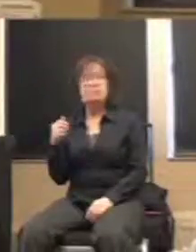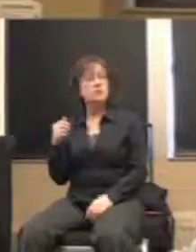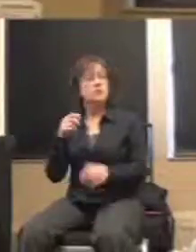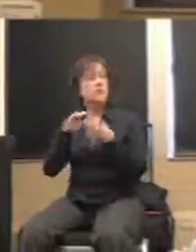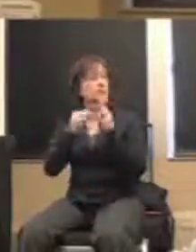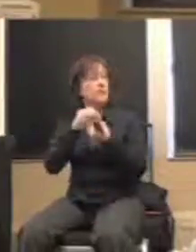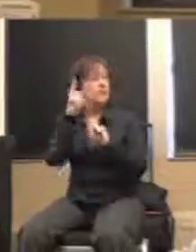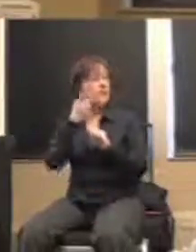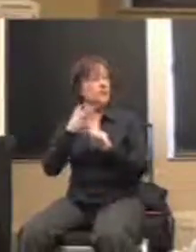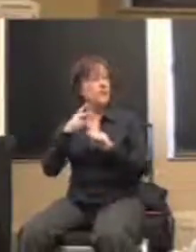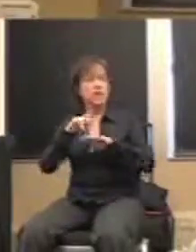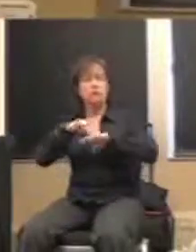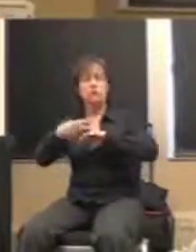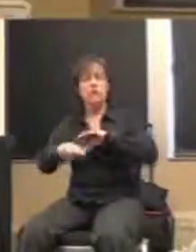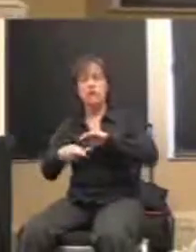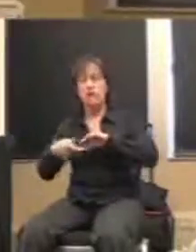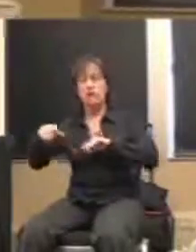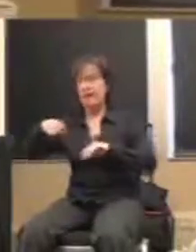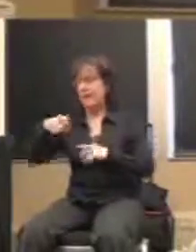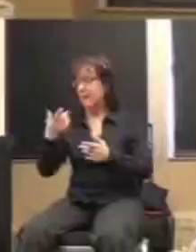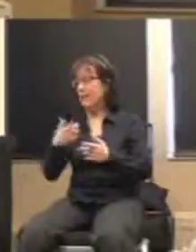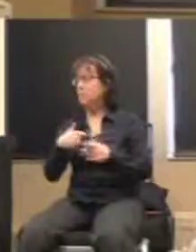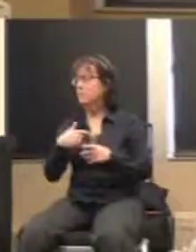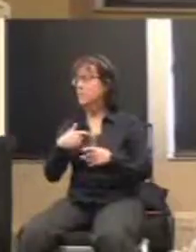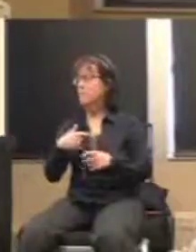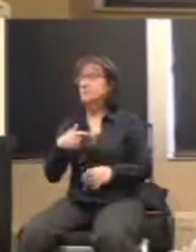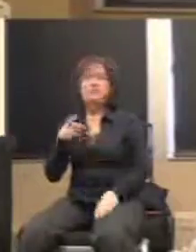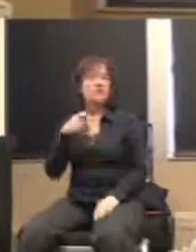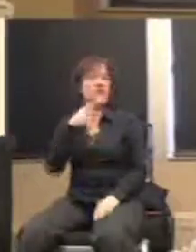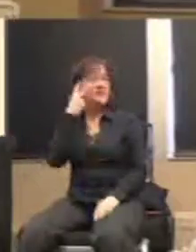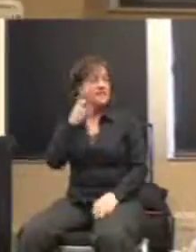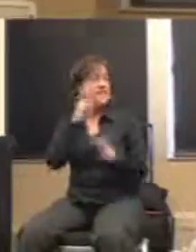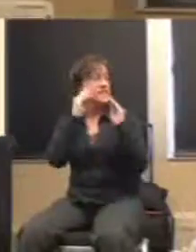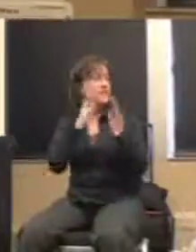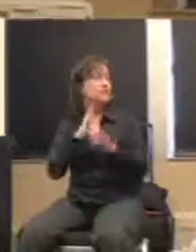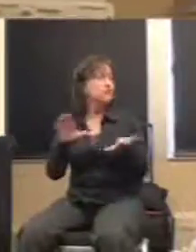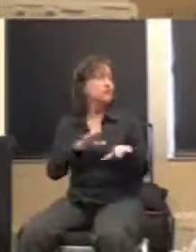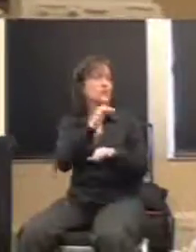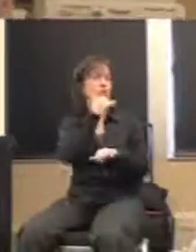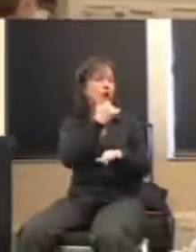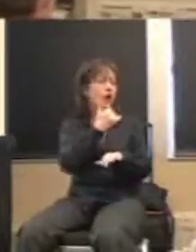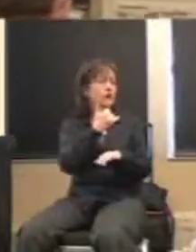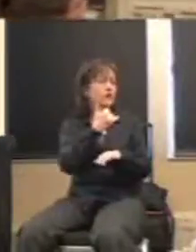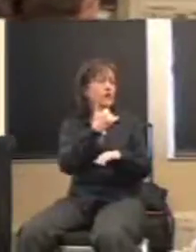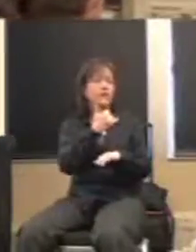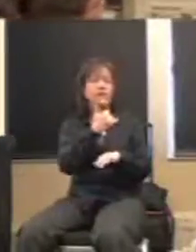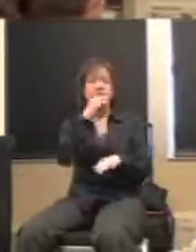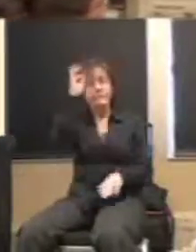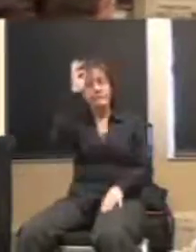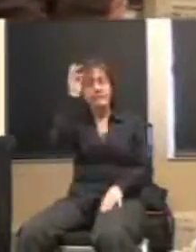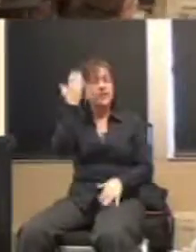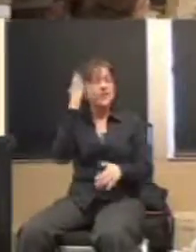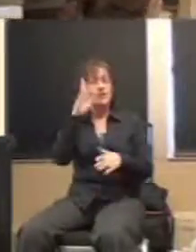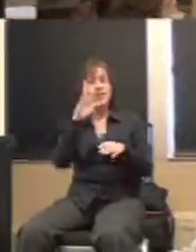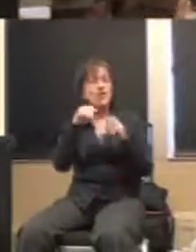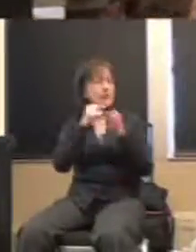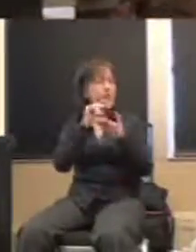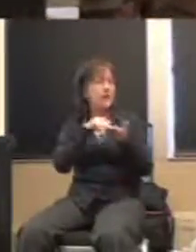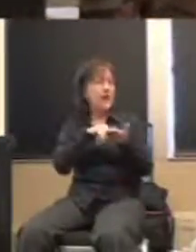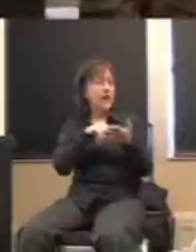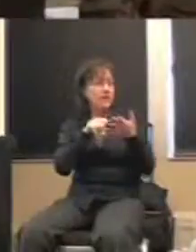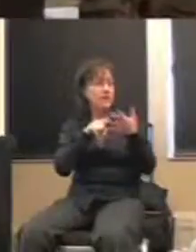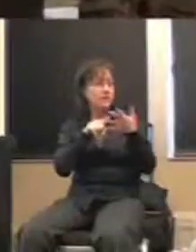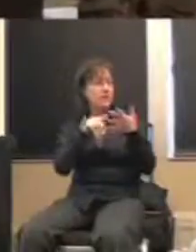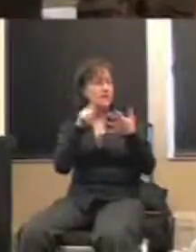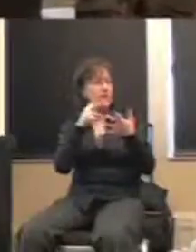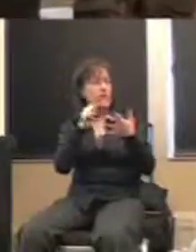I'm tripping over a suitcase, that I see teachers do wrong. They don't know about this phase, A, or they